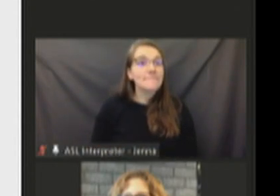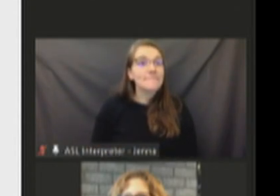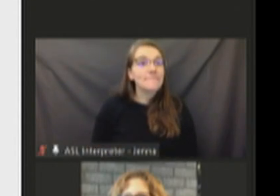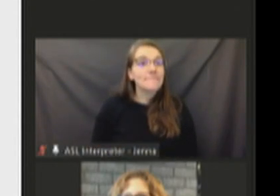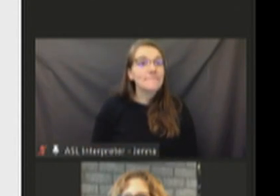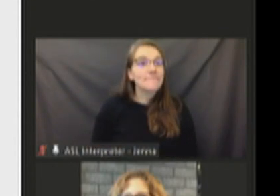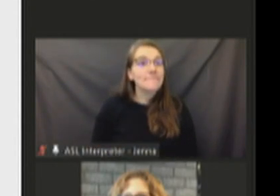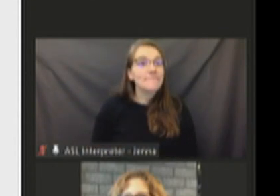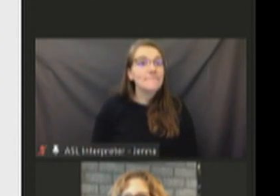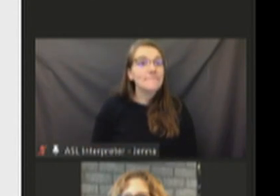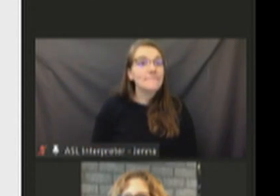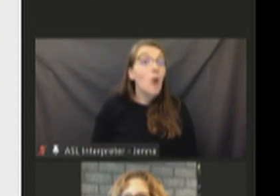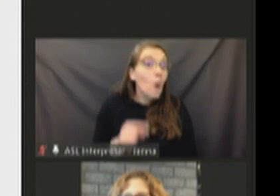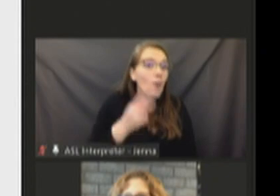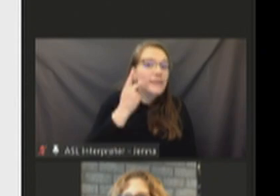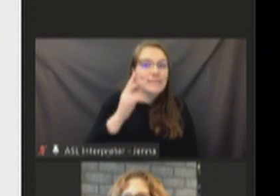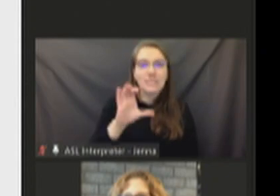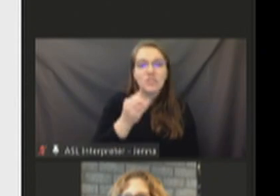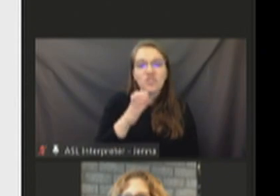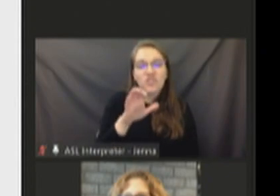Oh, group chat.